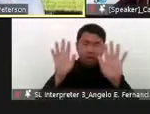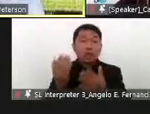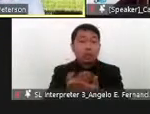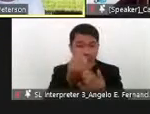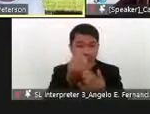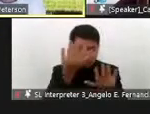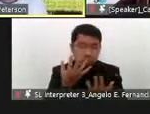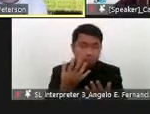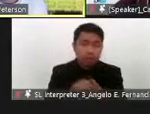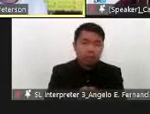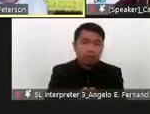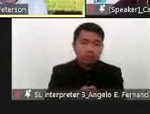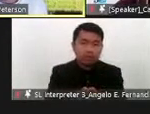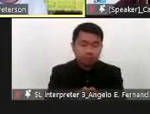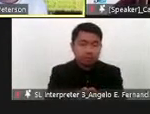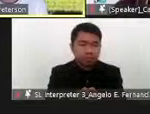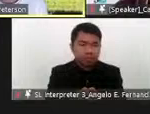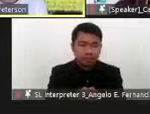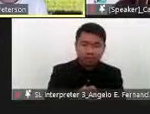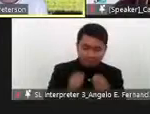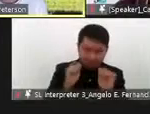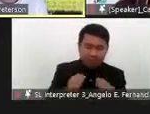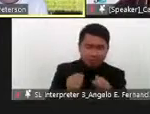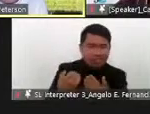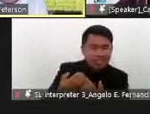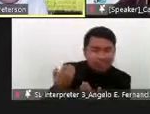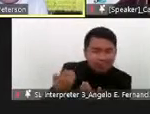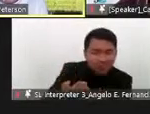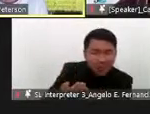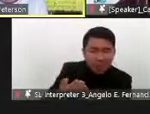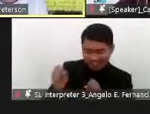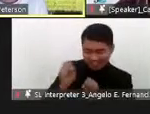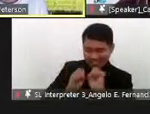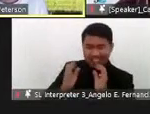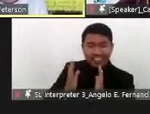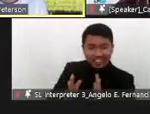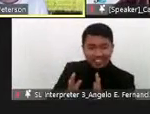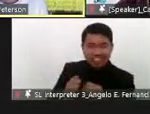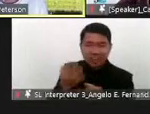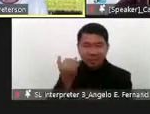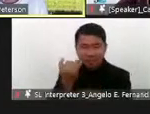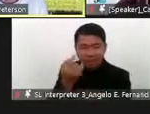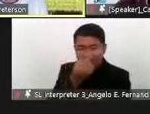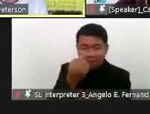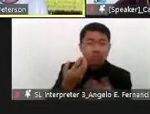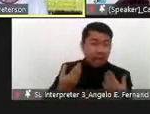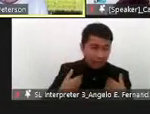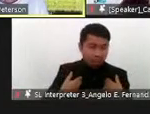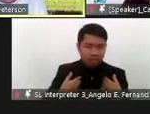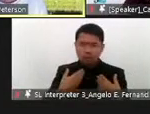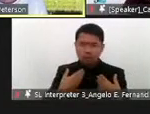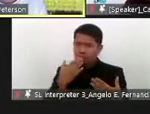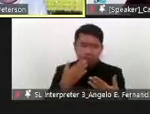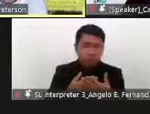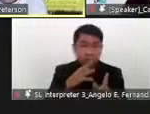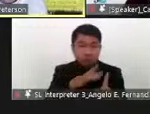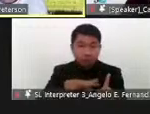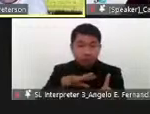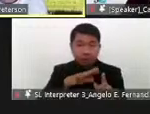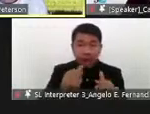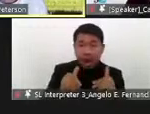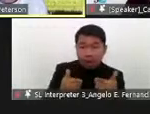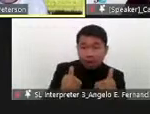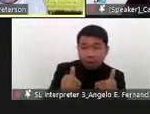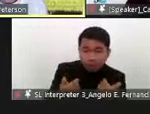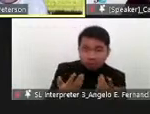They can become citizen scientists very quickly, recruited into projects because they have keen observation. So looking at the wave cut